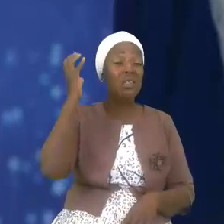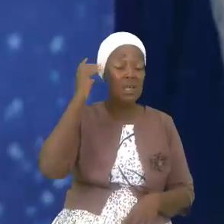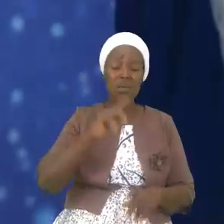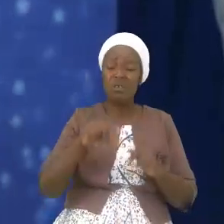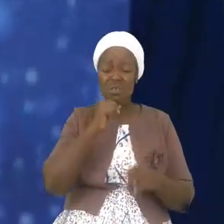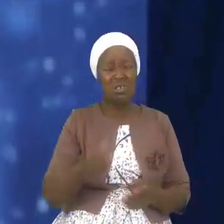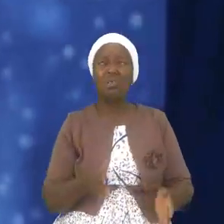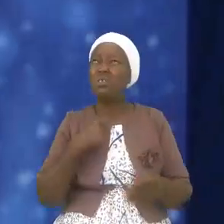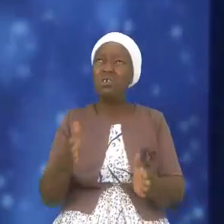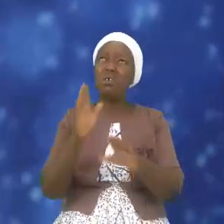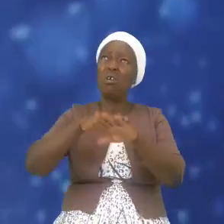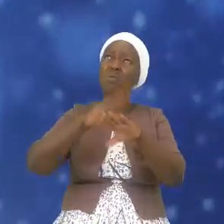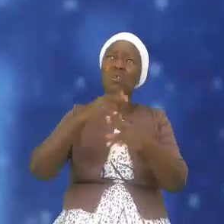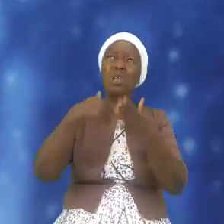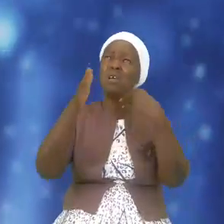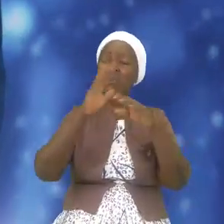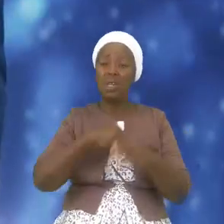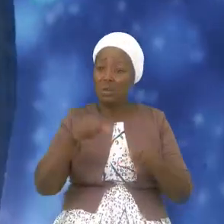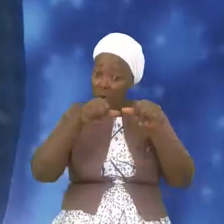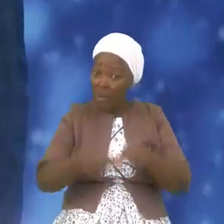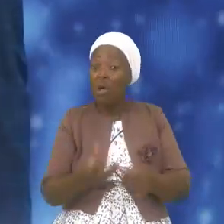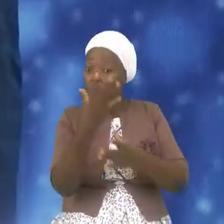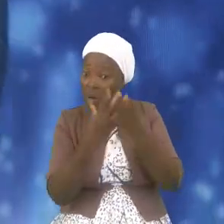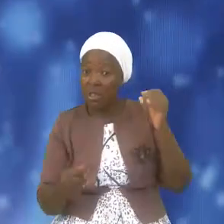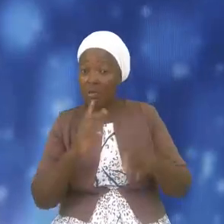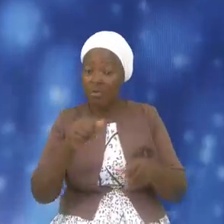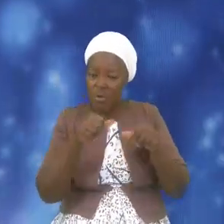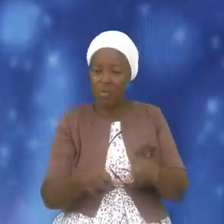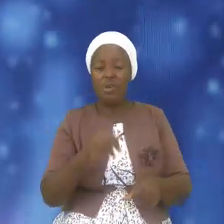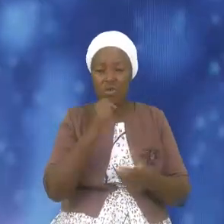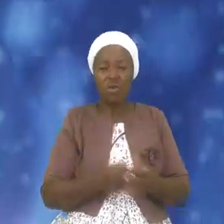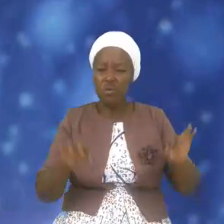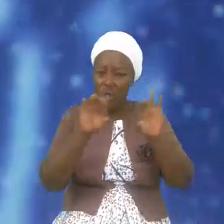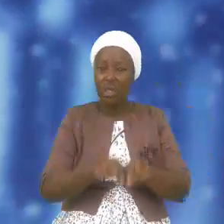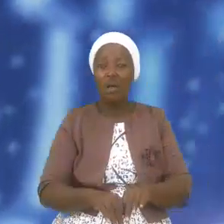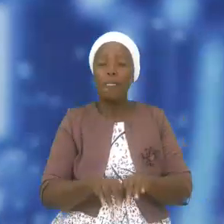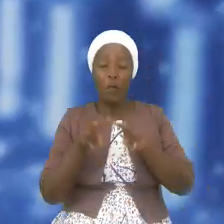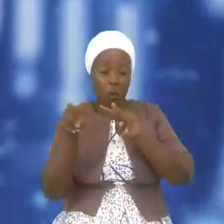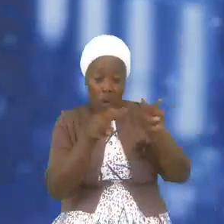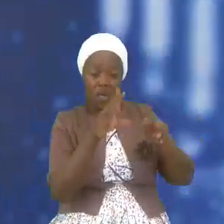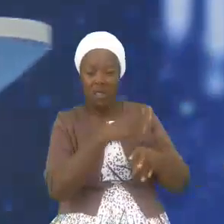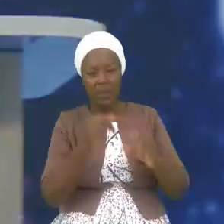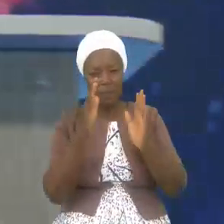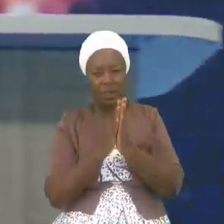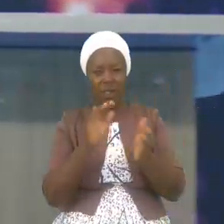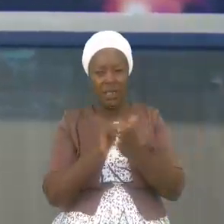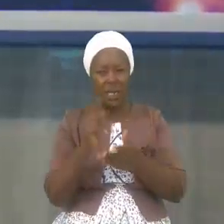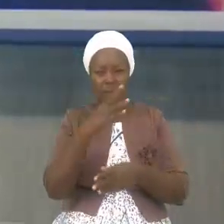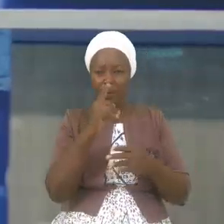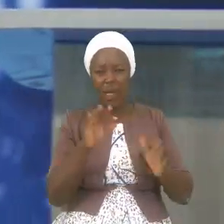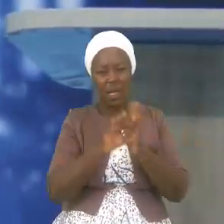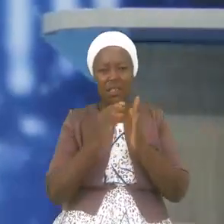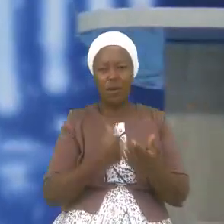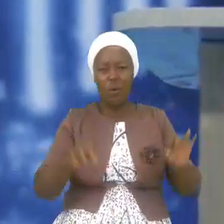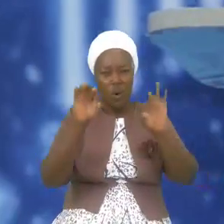remain unworthy. Watch and pray that you may be accounted worthy to stand before the Son